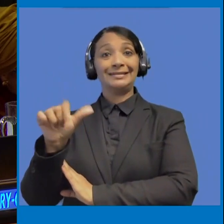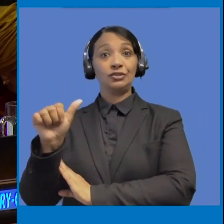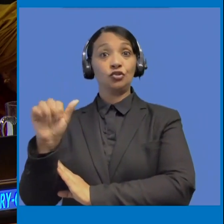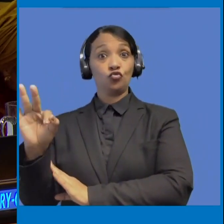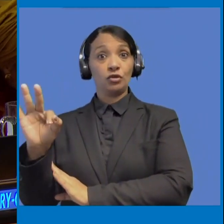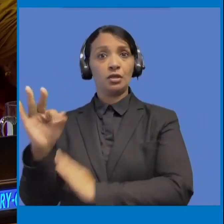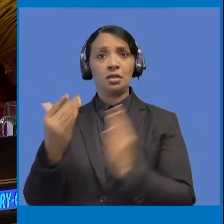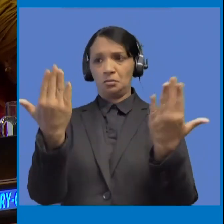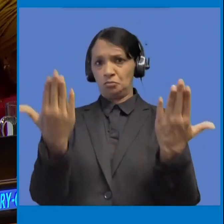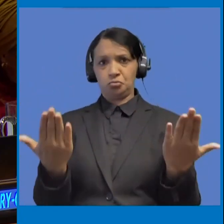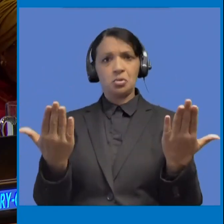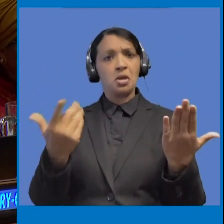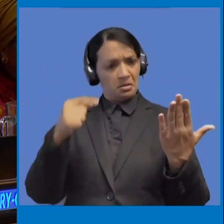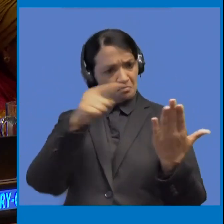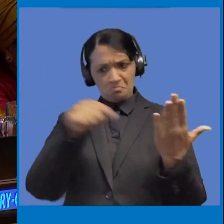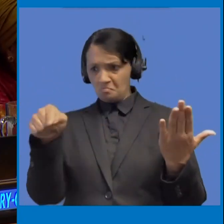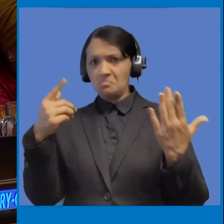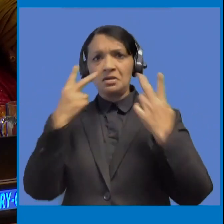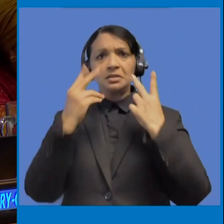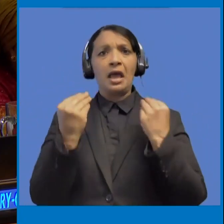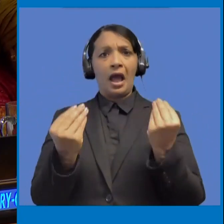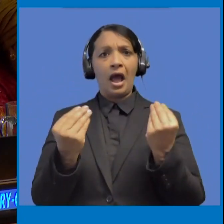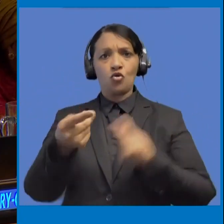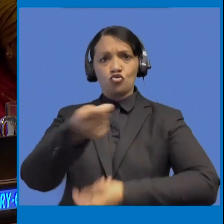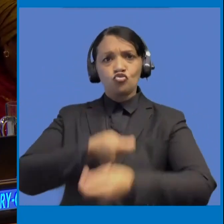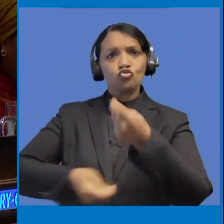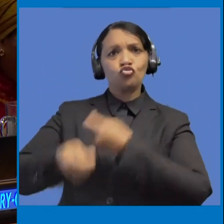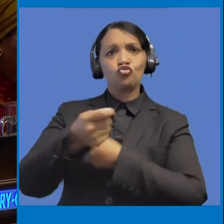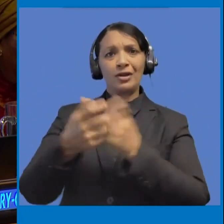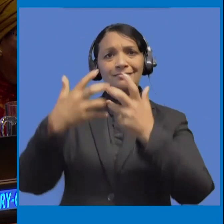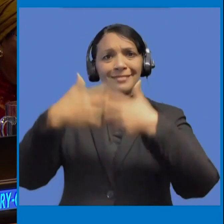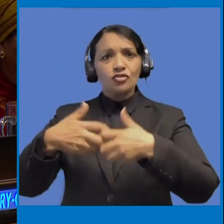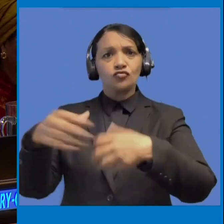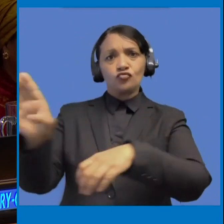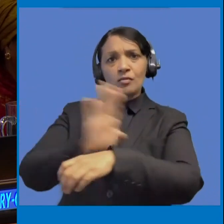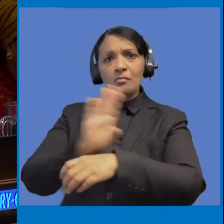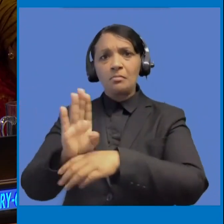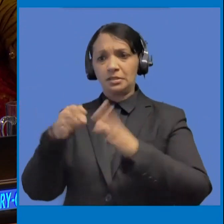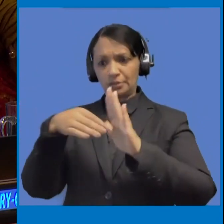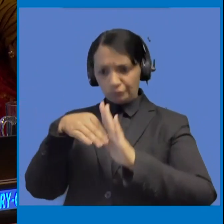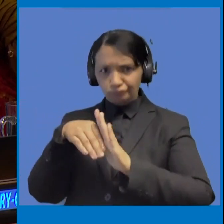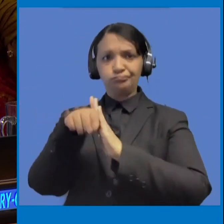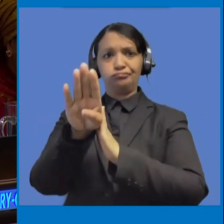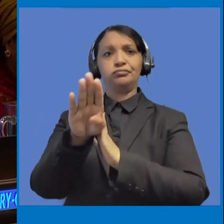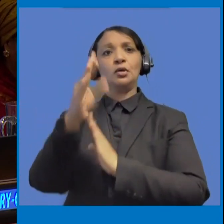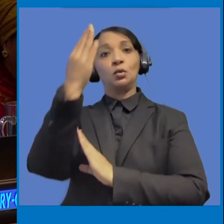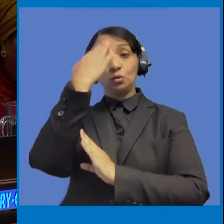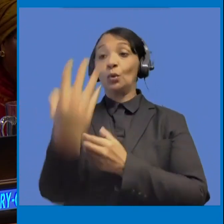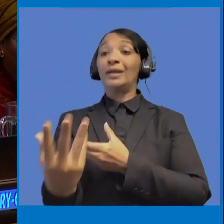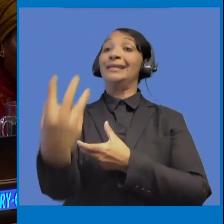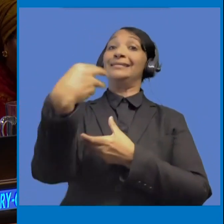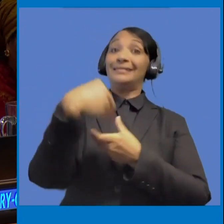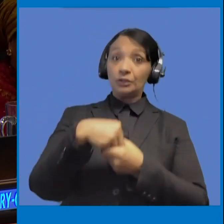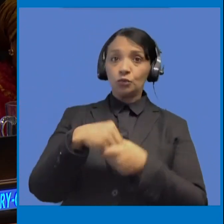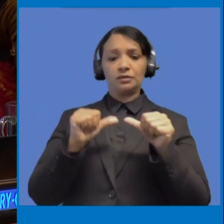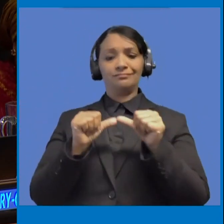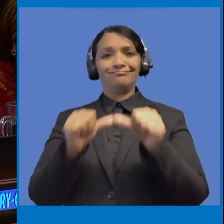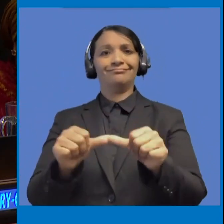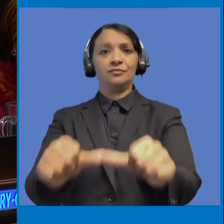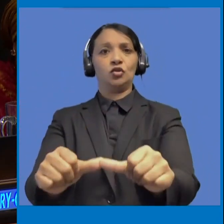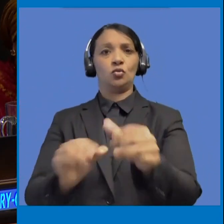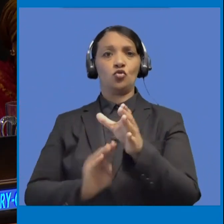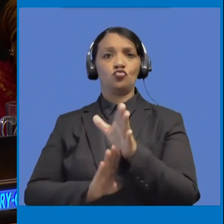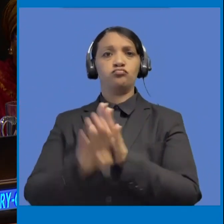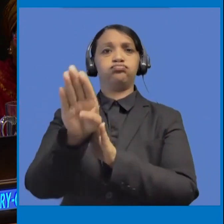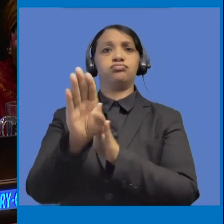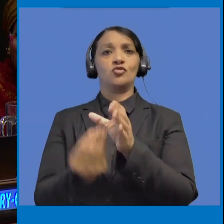harness the full potential of trade and industrialization to advance sustainable, inclusive growth. The African Continental Free